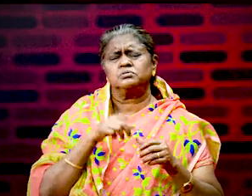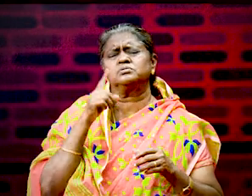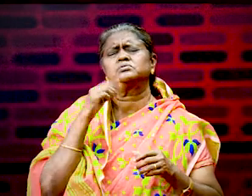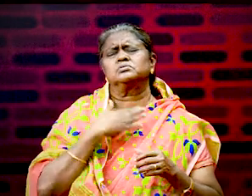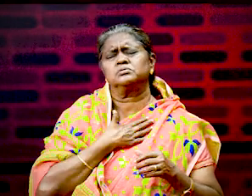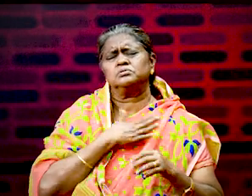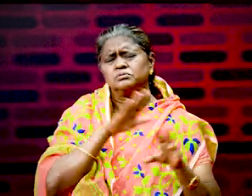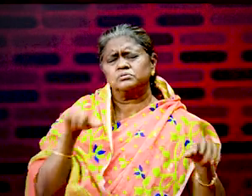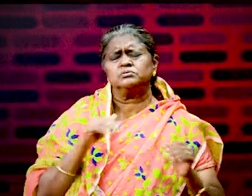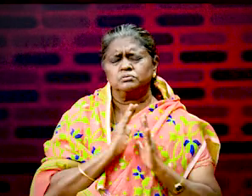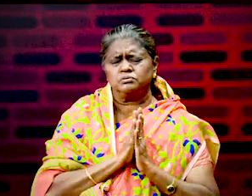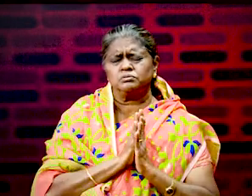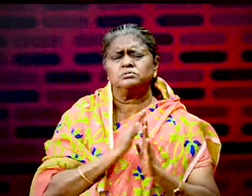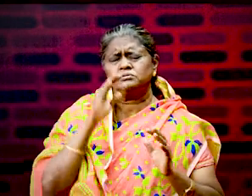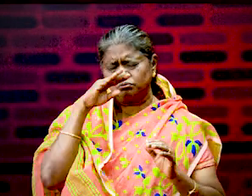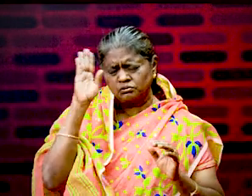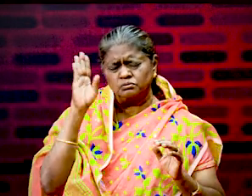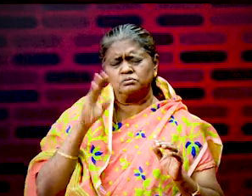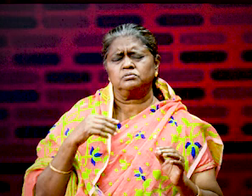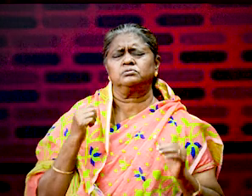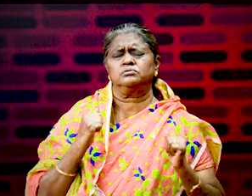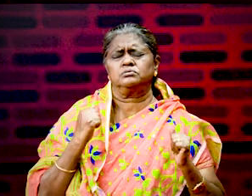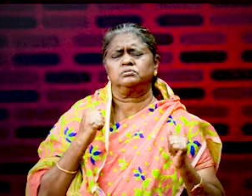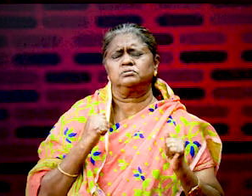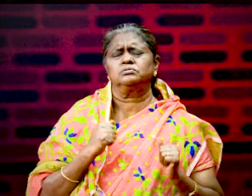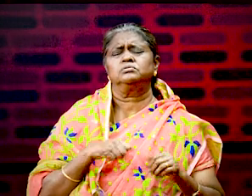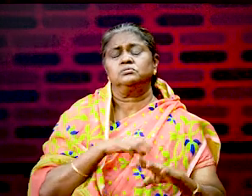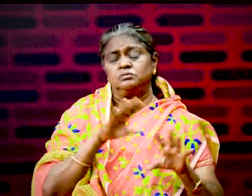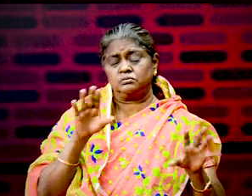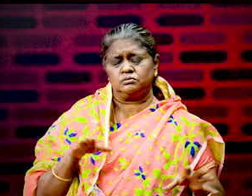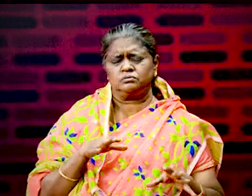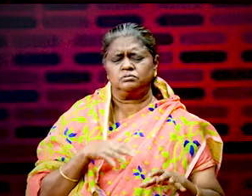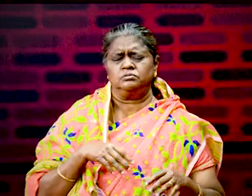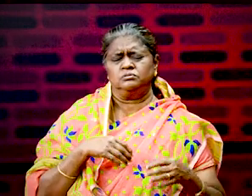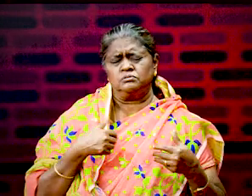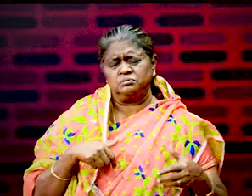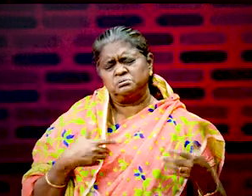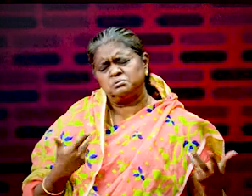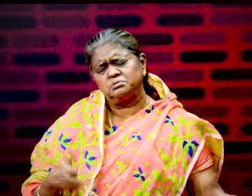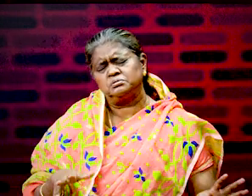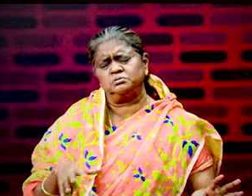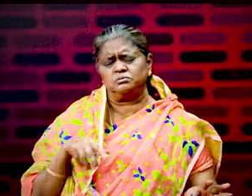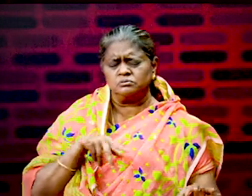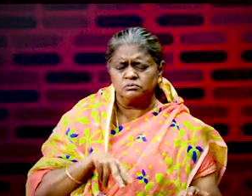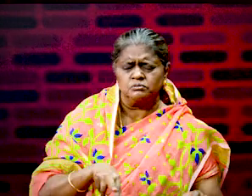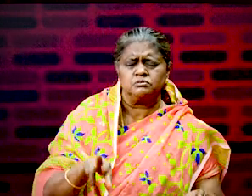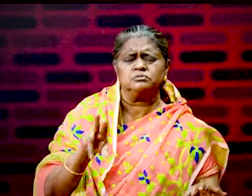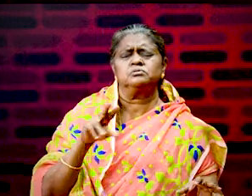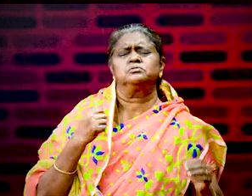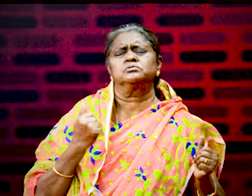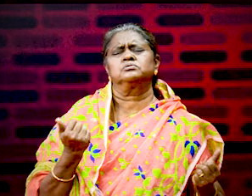for strengthening them. And thank you, Lord, for enabling them to walk through these days with your strength, oh